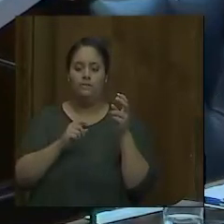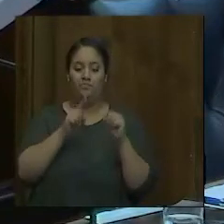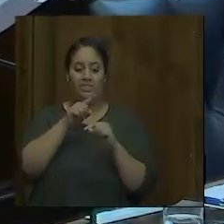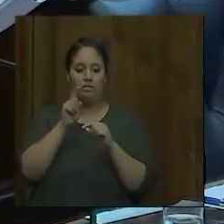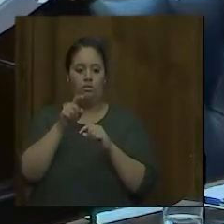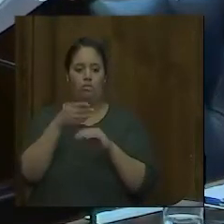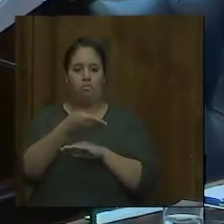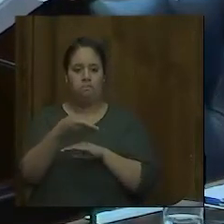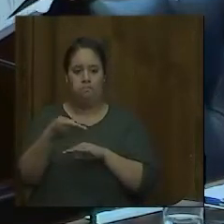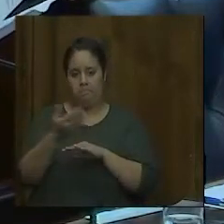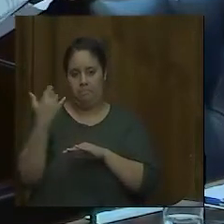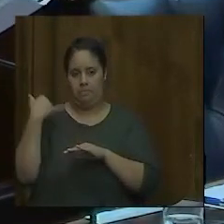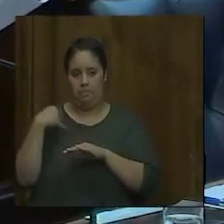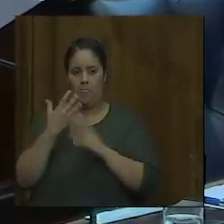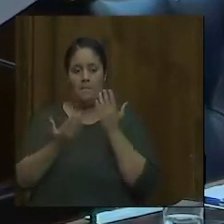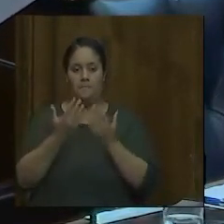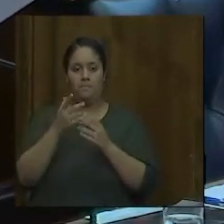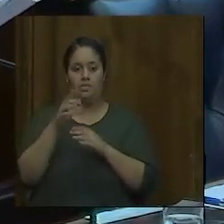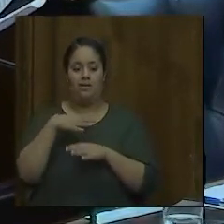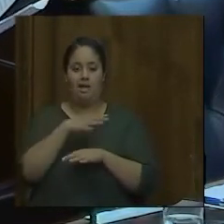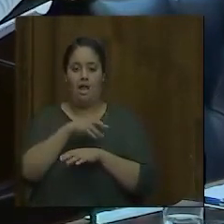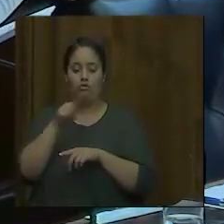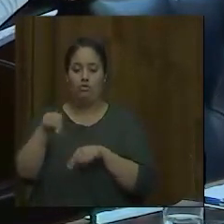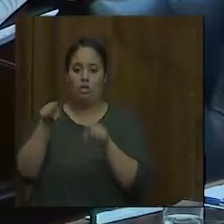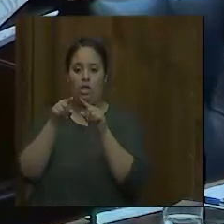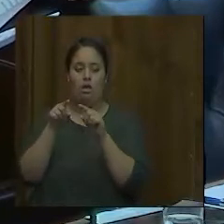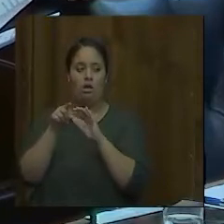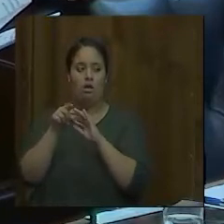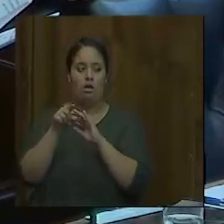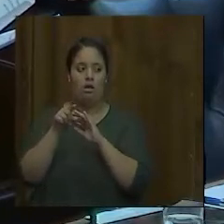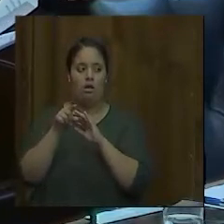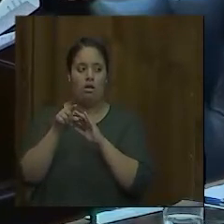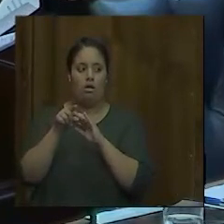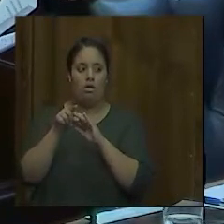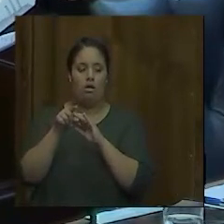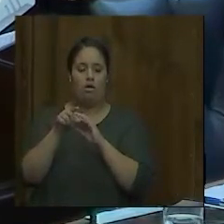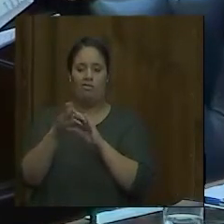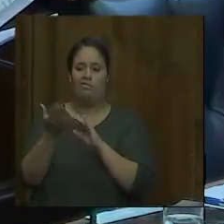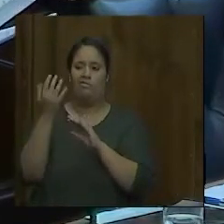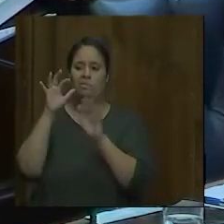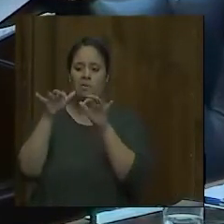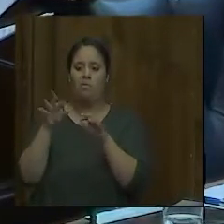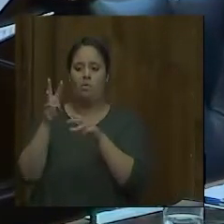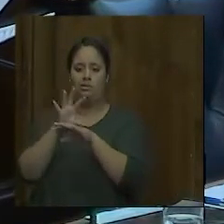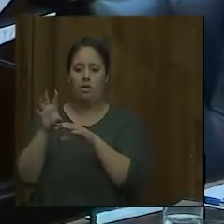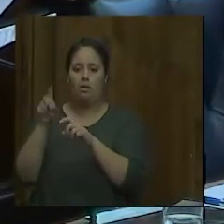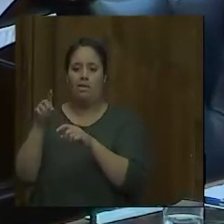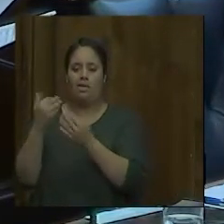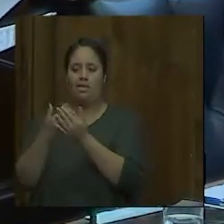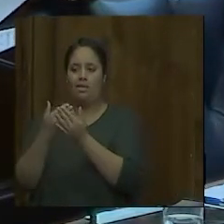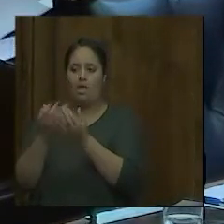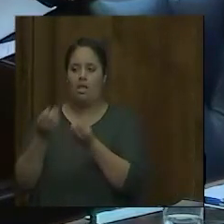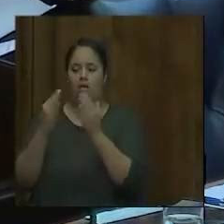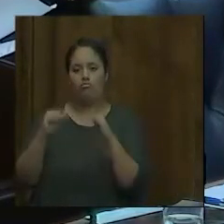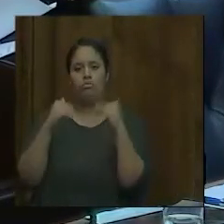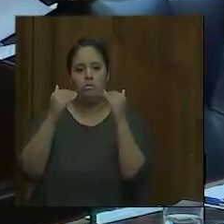wouldn't be there. Maybe the culture of the Korana people in the Western Cape could be promoted